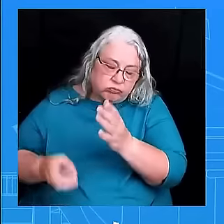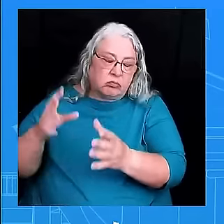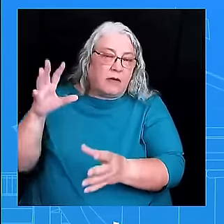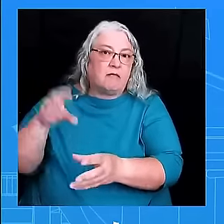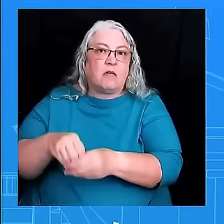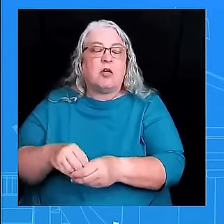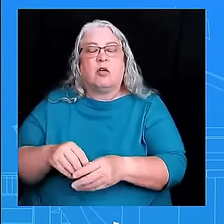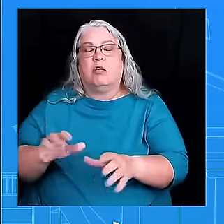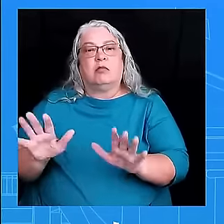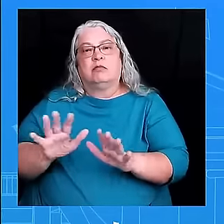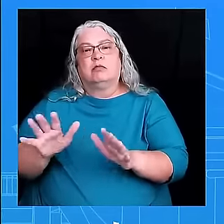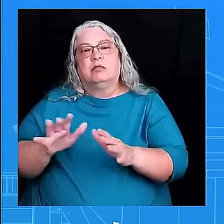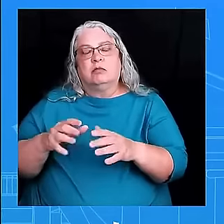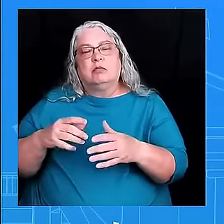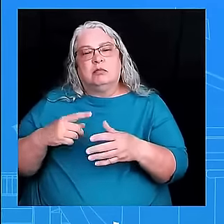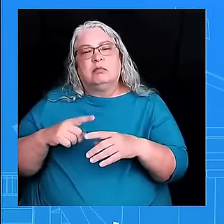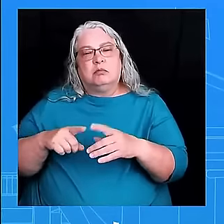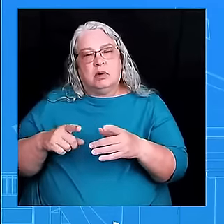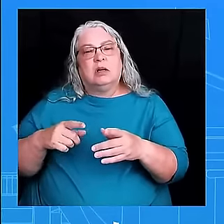having conversations with